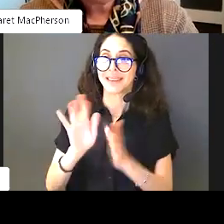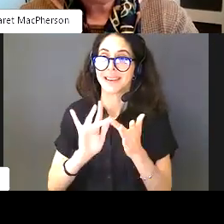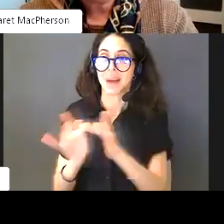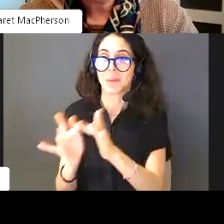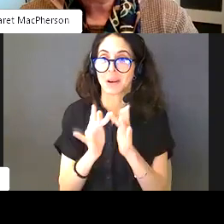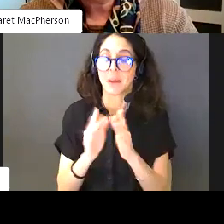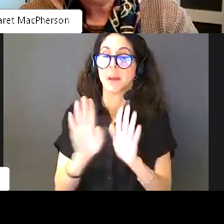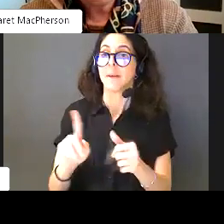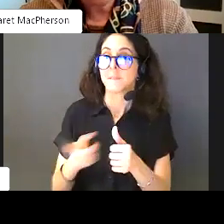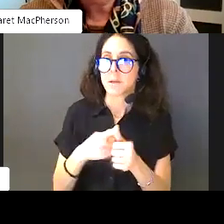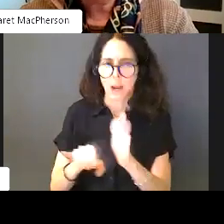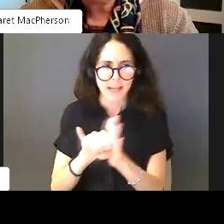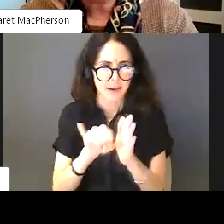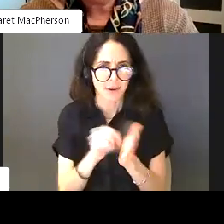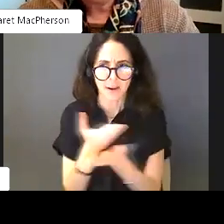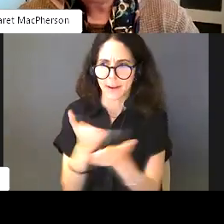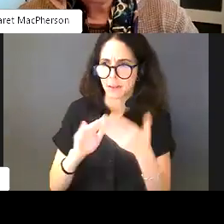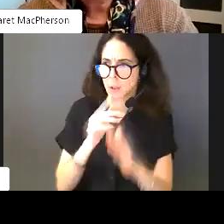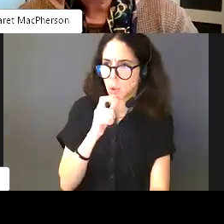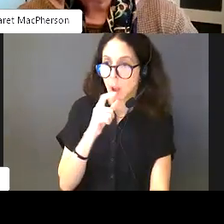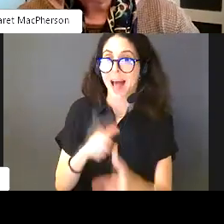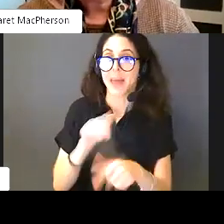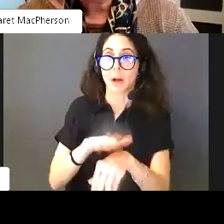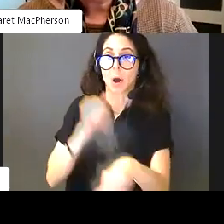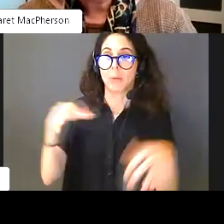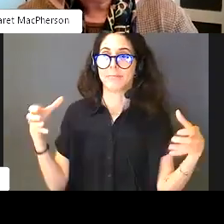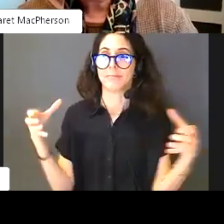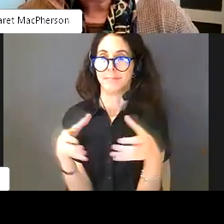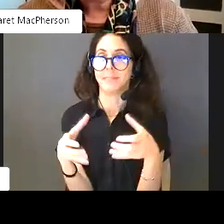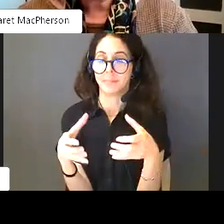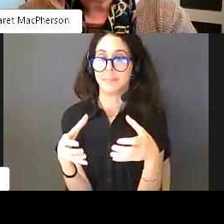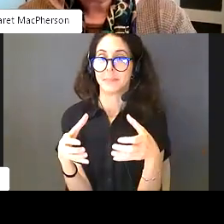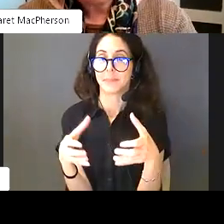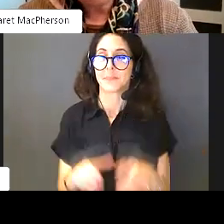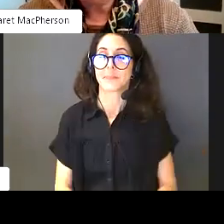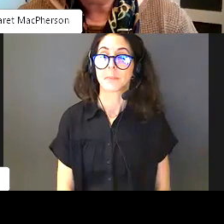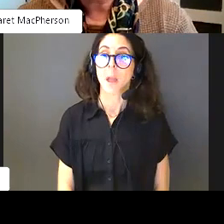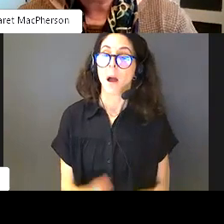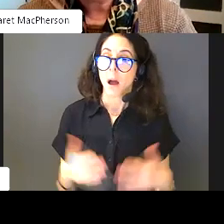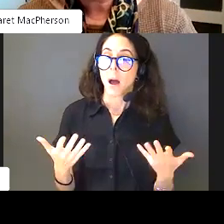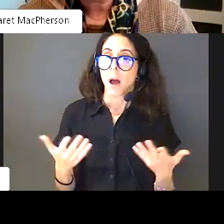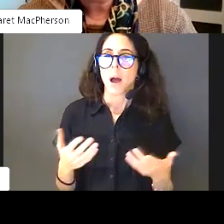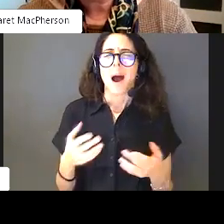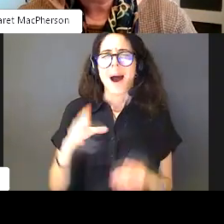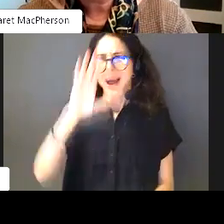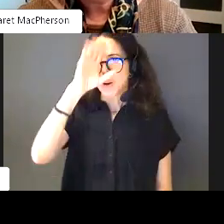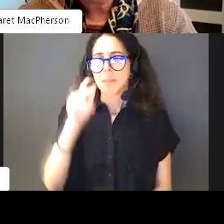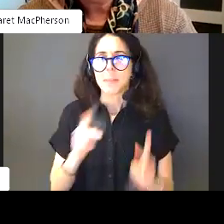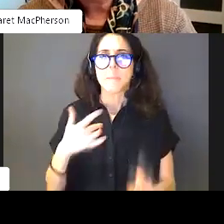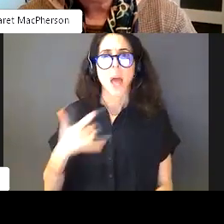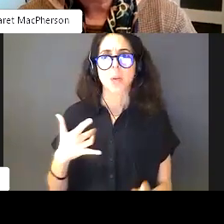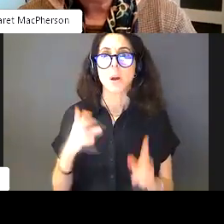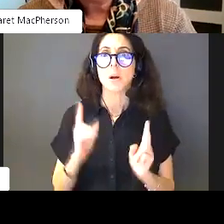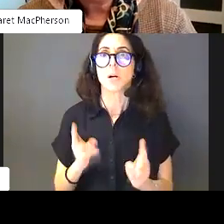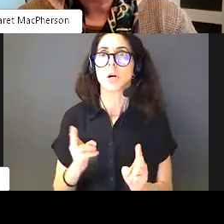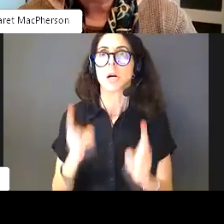your community and you convene a group. I always want to say that people want to get to action so quickly, but the